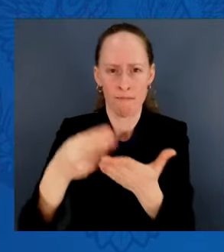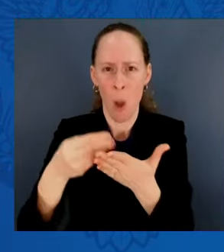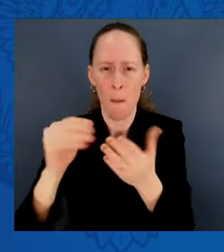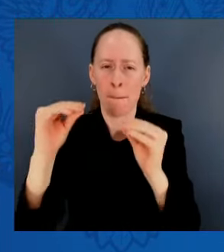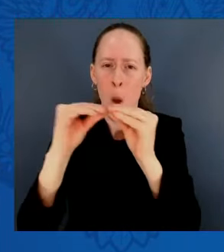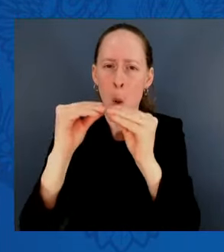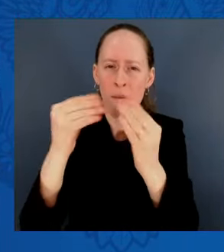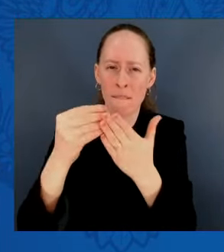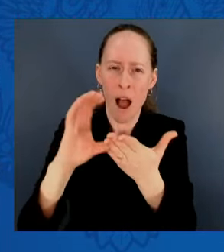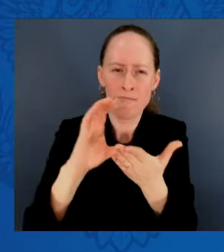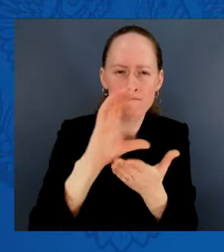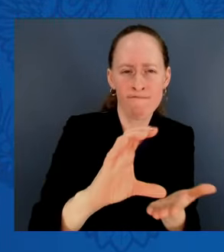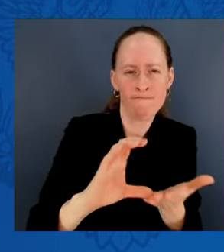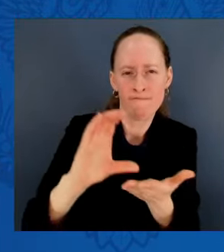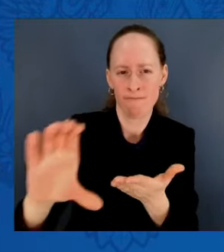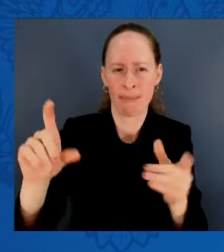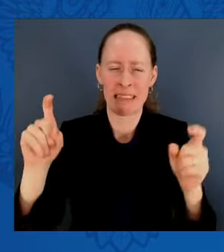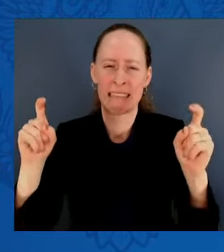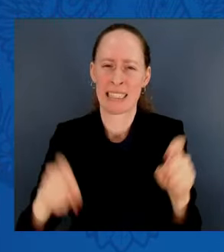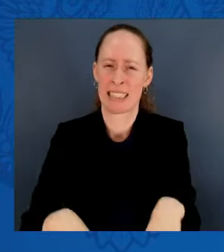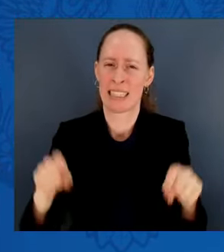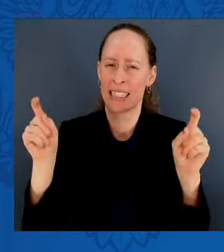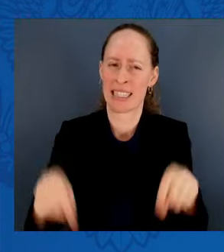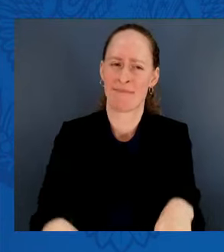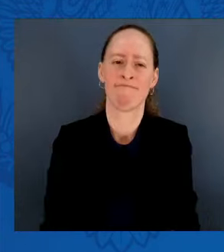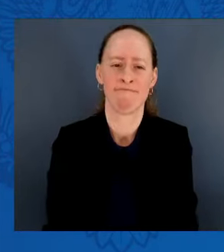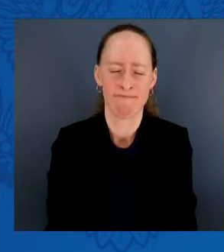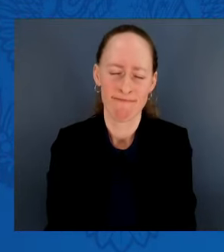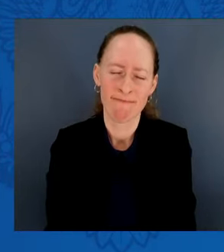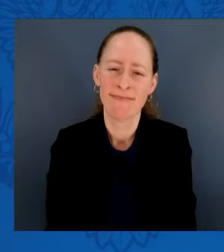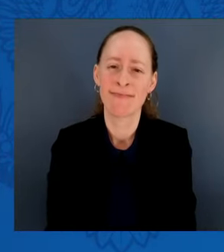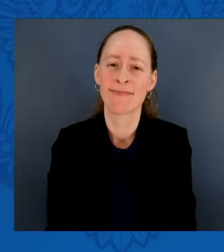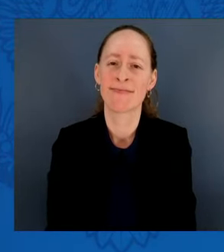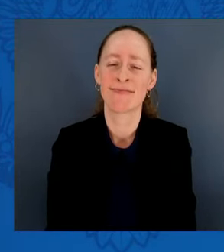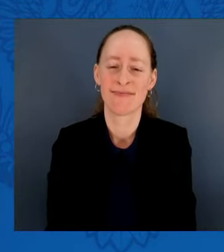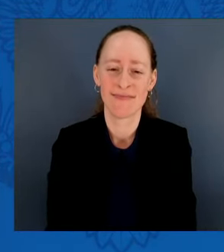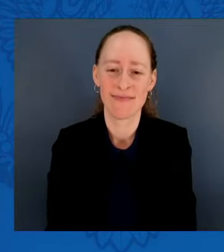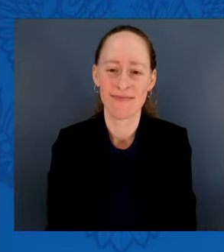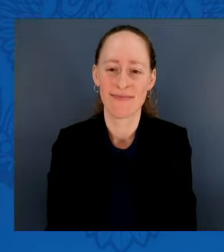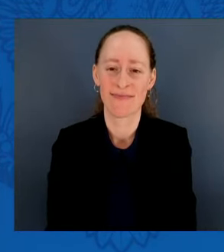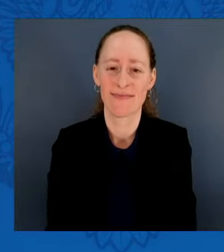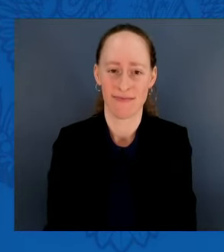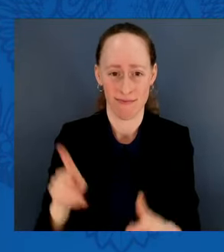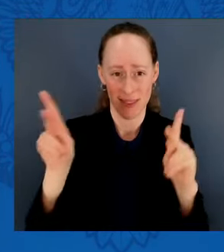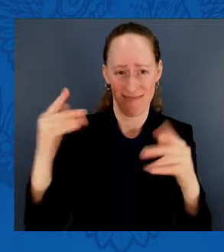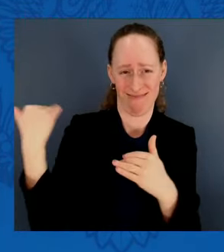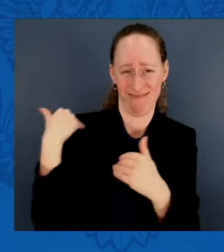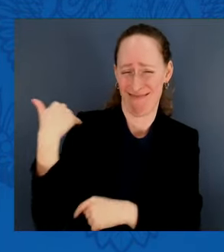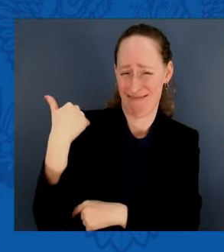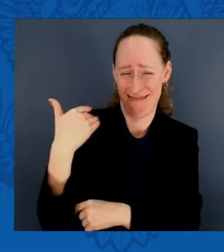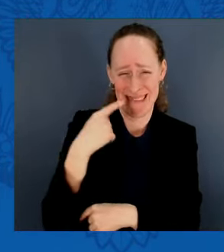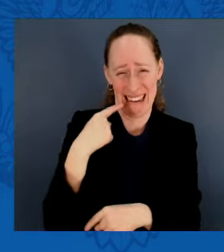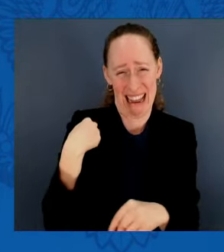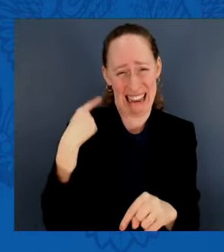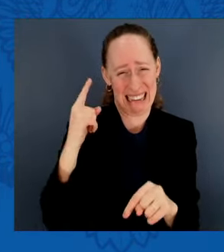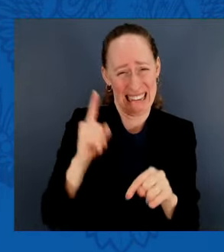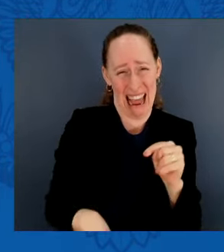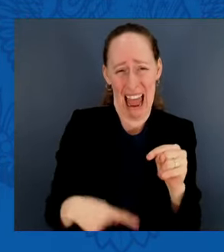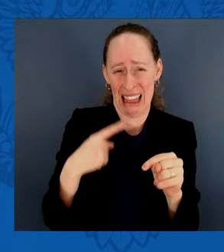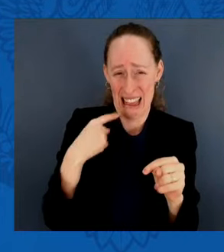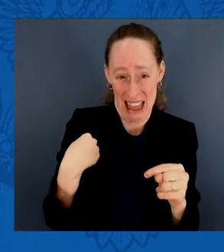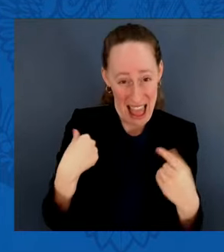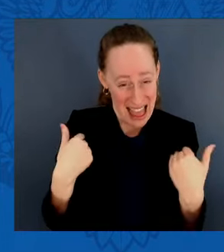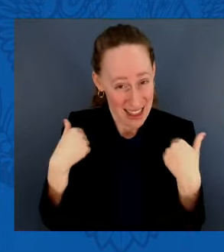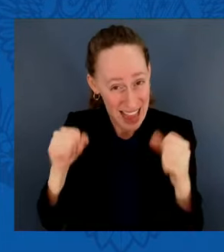And I was told I couldn't universally just change the way in which we dealt with student loans. I fixed two student loan programs that already